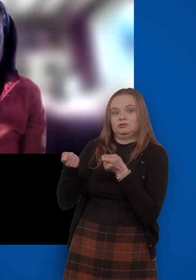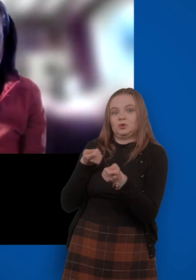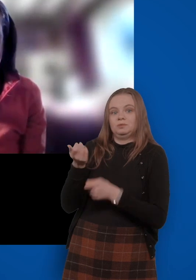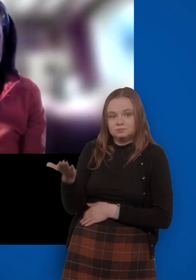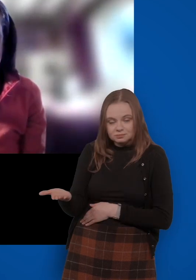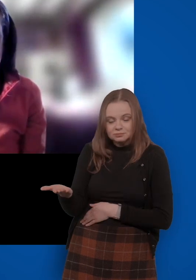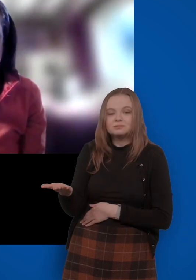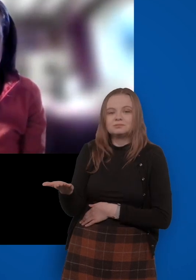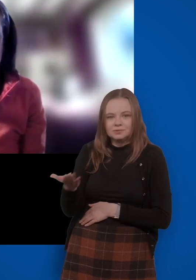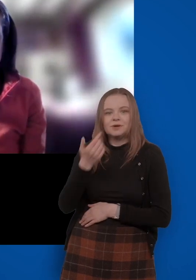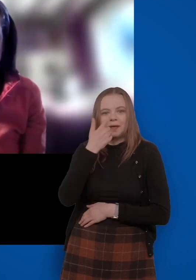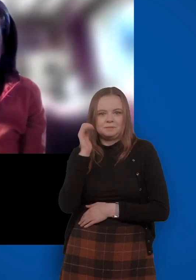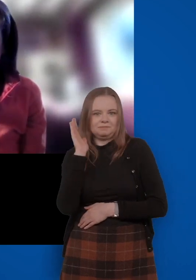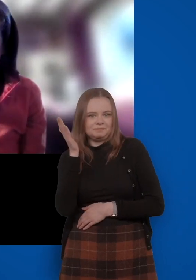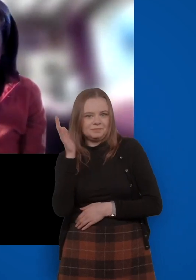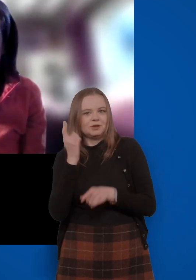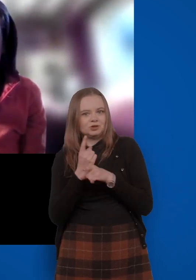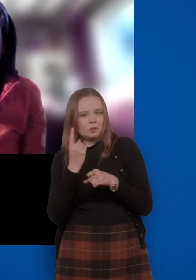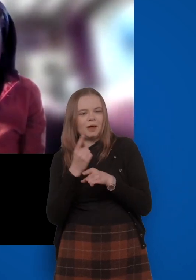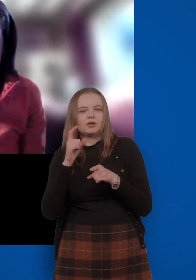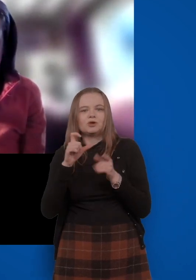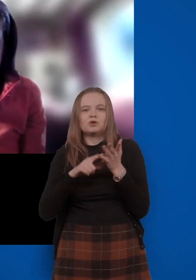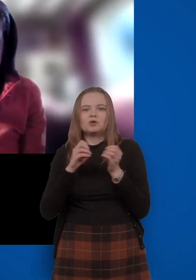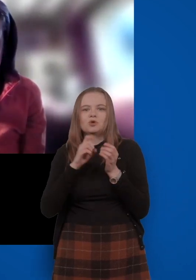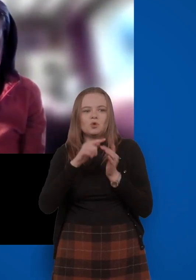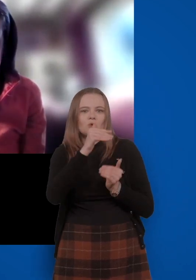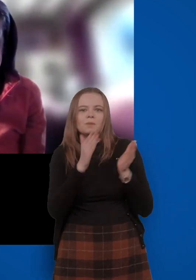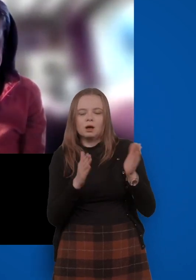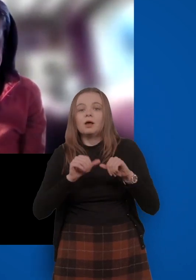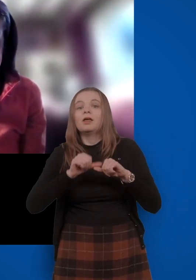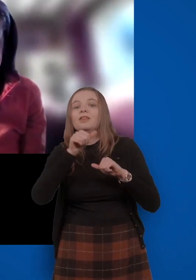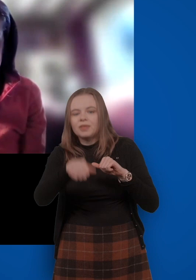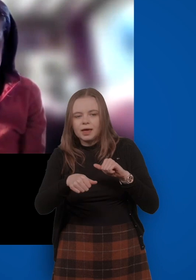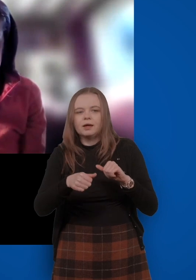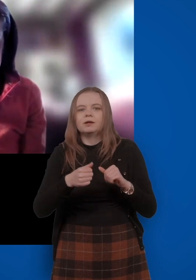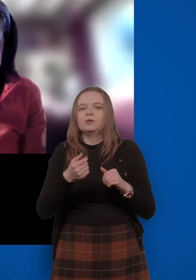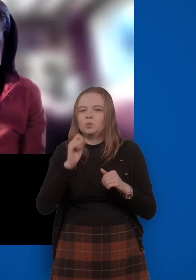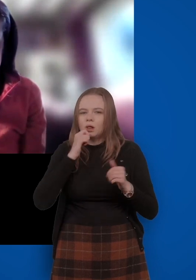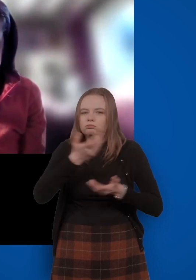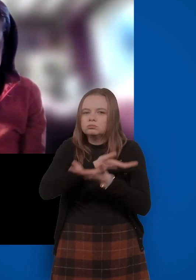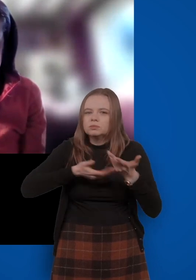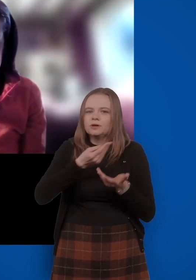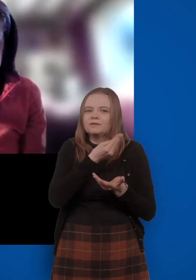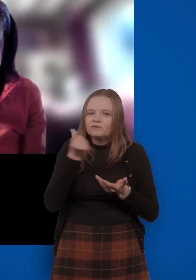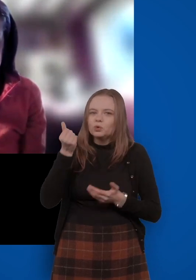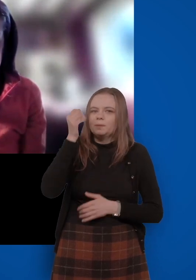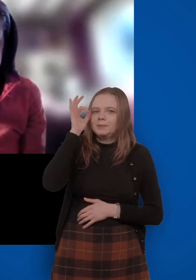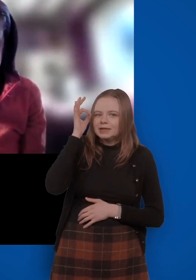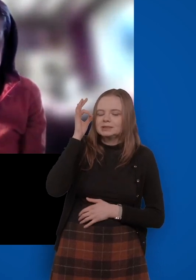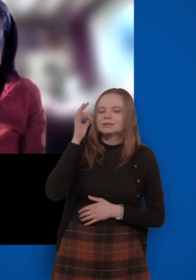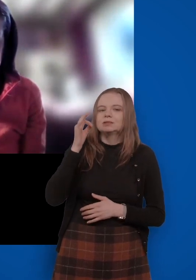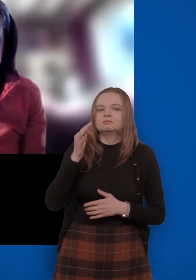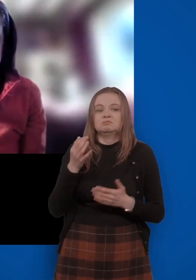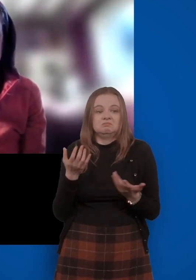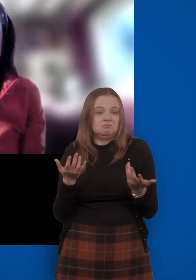going to let you maybe present a little bit about the EDIQ. And after that, yourself, Karen, and I will have a few minutes that